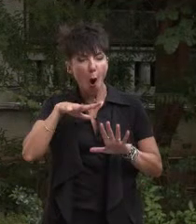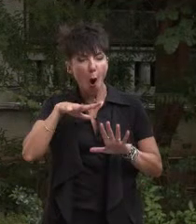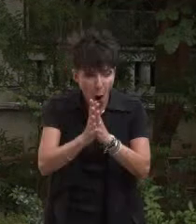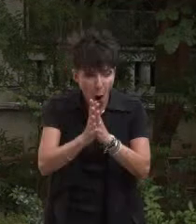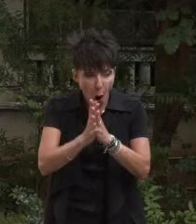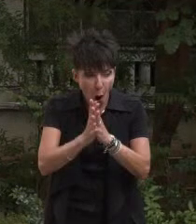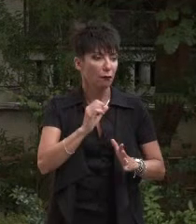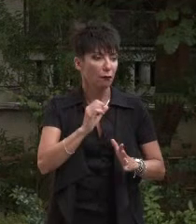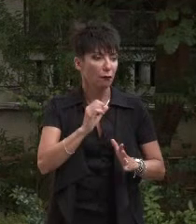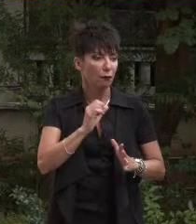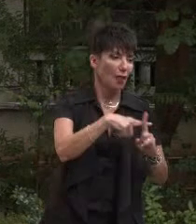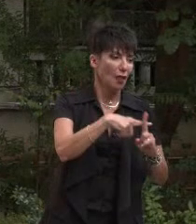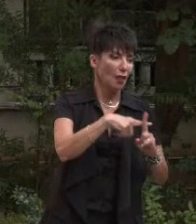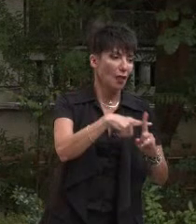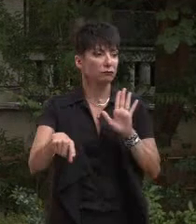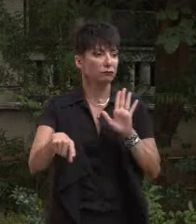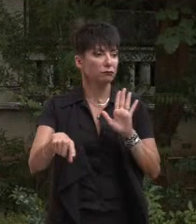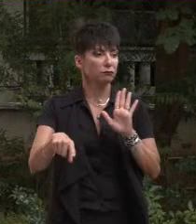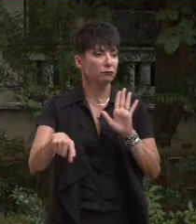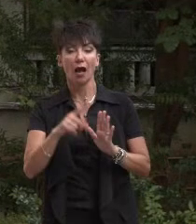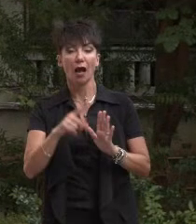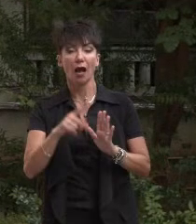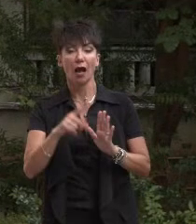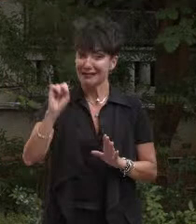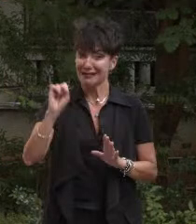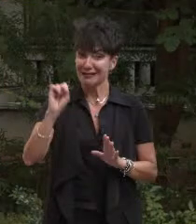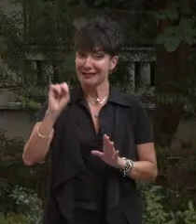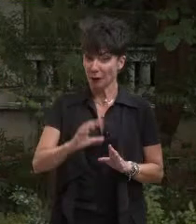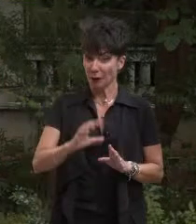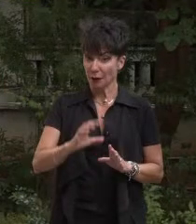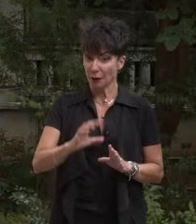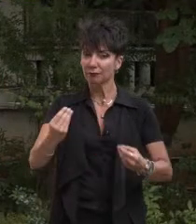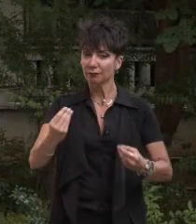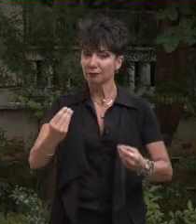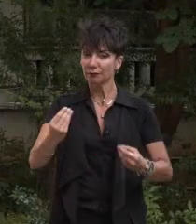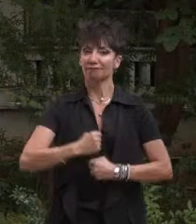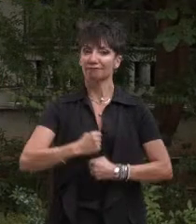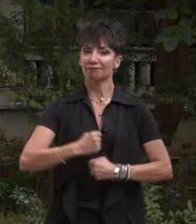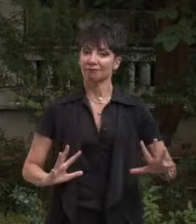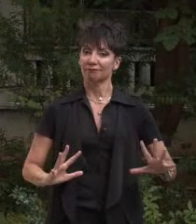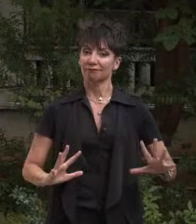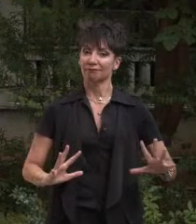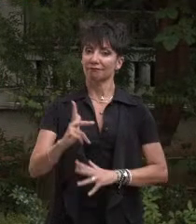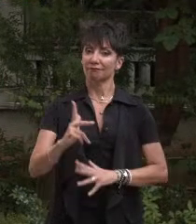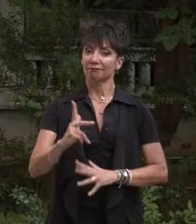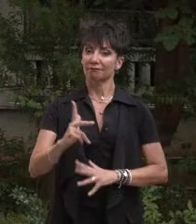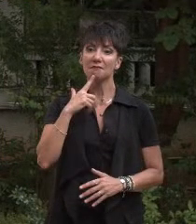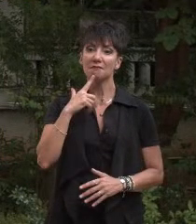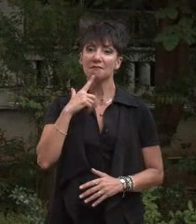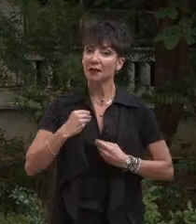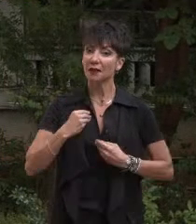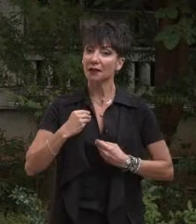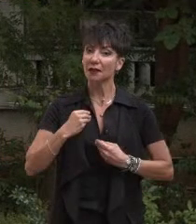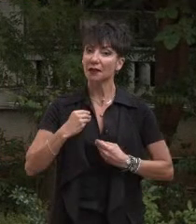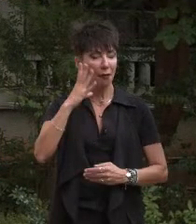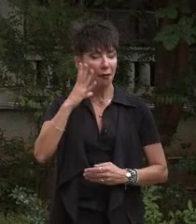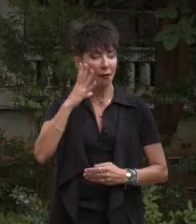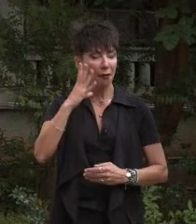the bad ones, but it has definitely enriched us and made us grow and has taught us a lesson that we will never